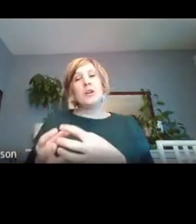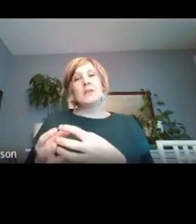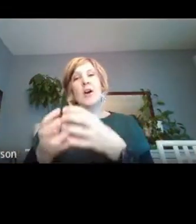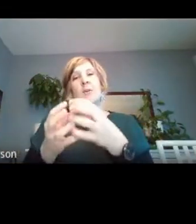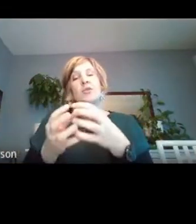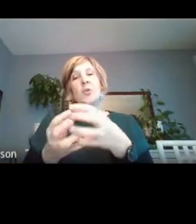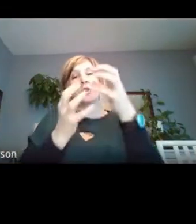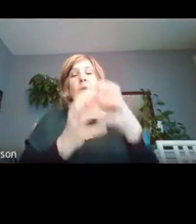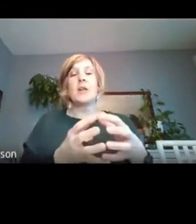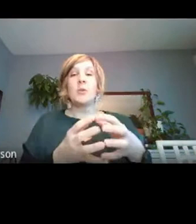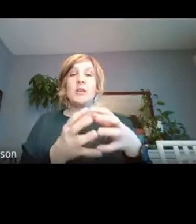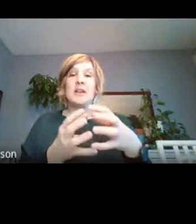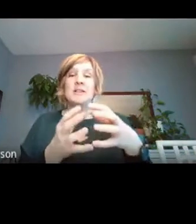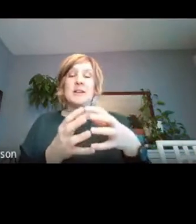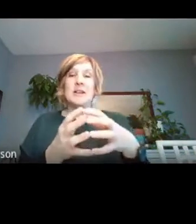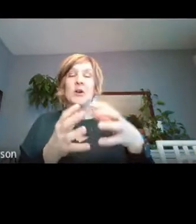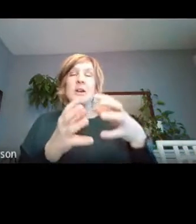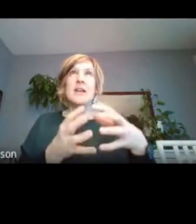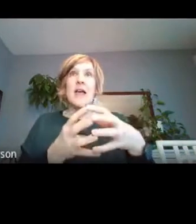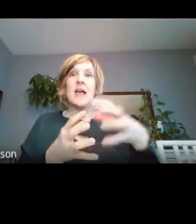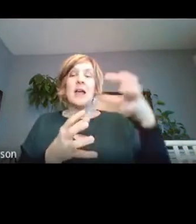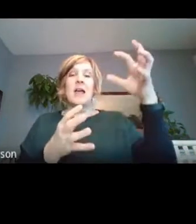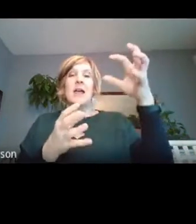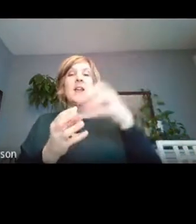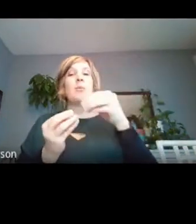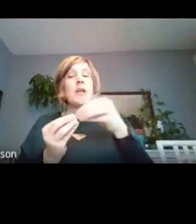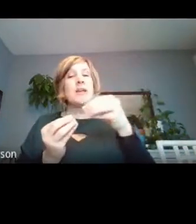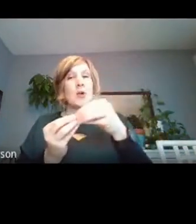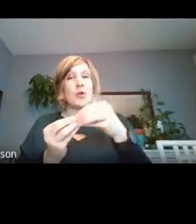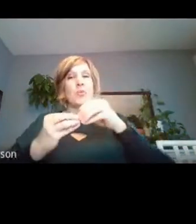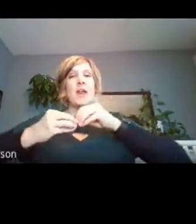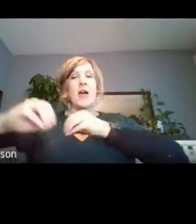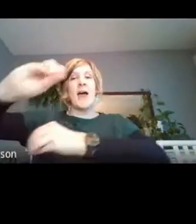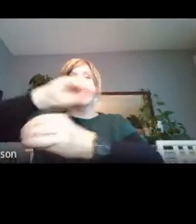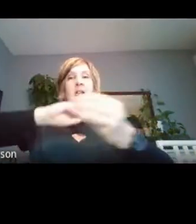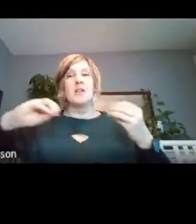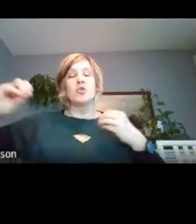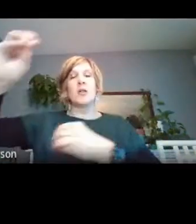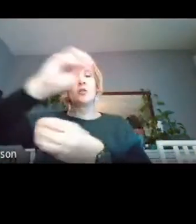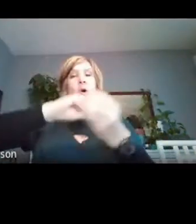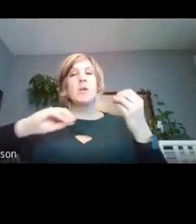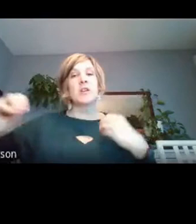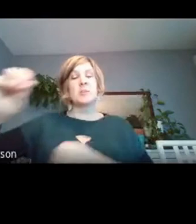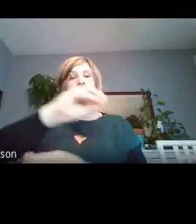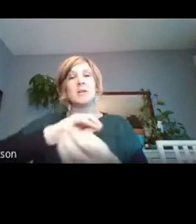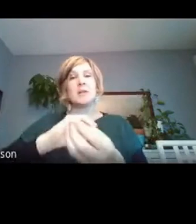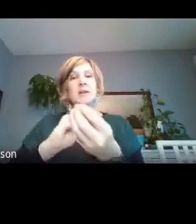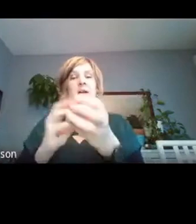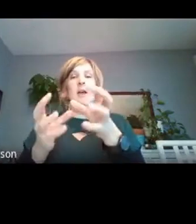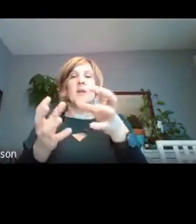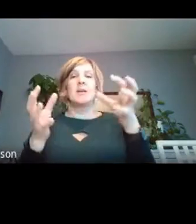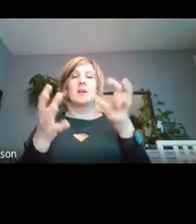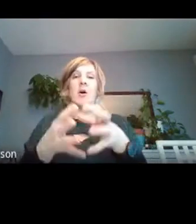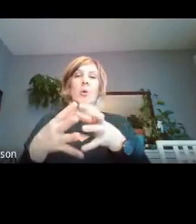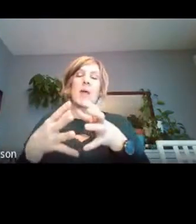those students are able to work directly with an ece or an ea in a breakout room and are having these transformative experiences